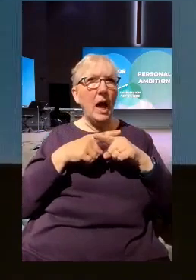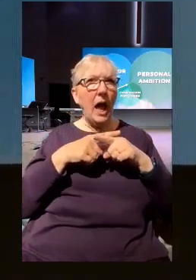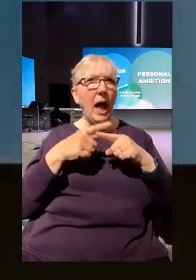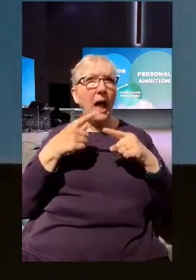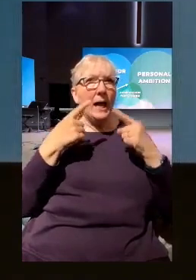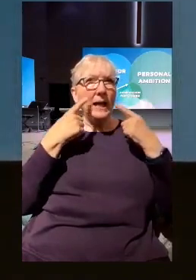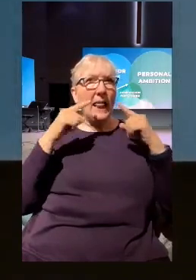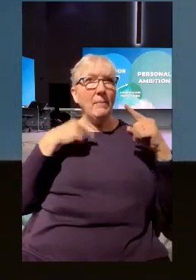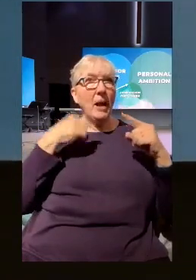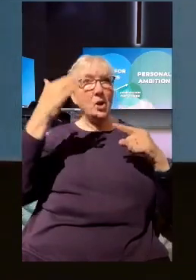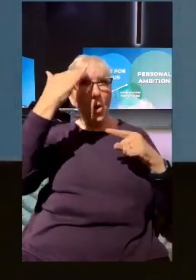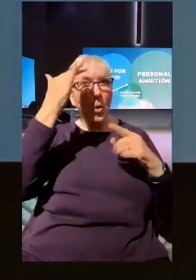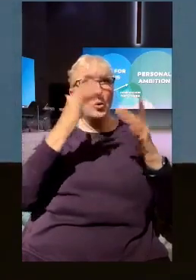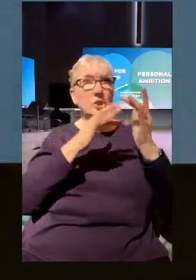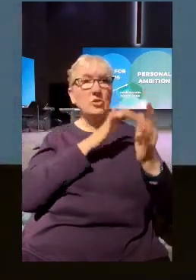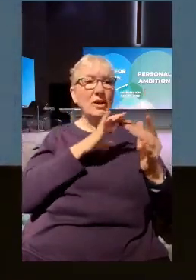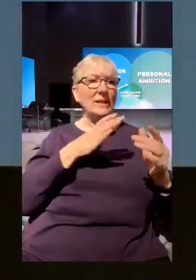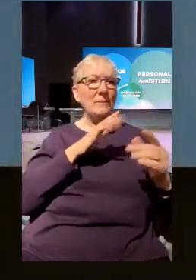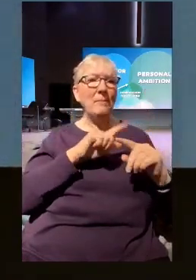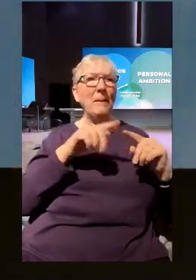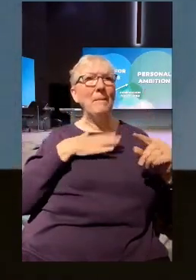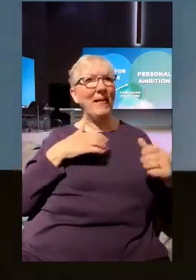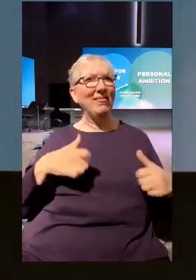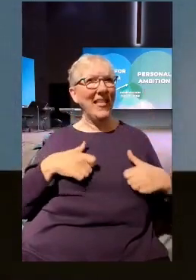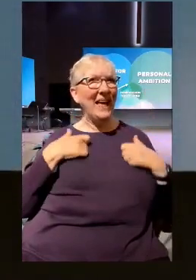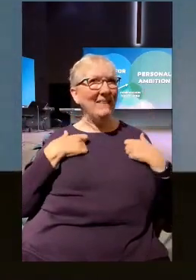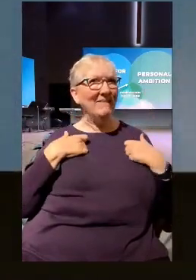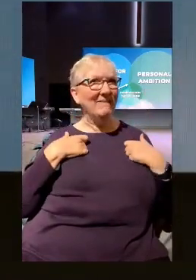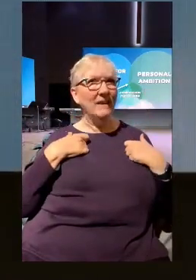yet did not live a life of service.